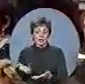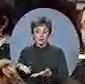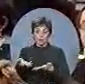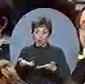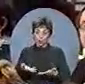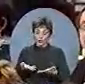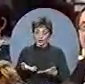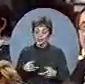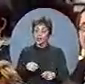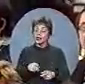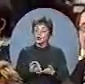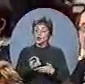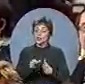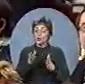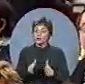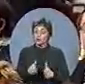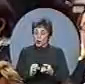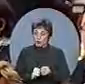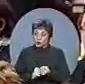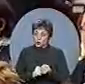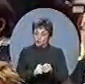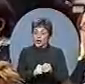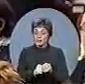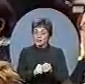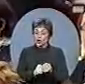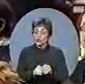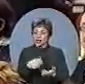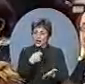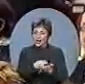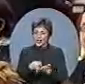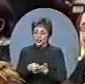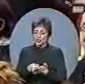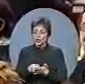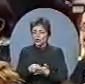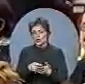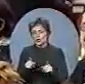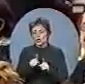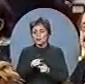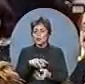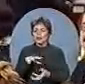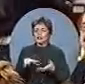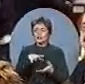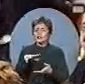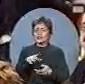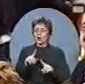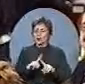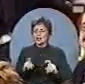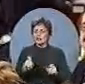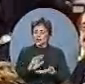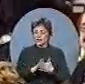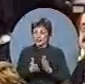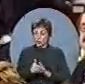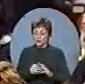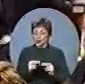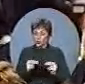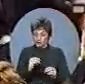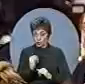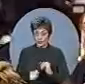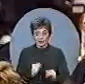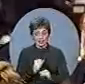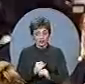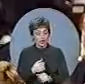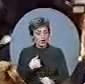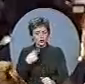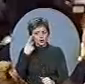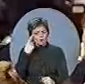would subsidize the purchase of credits by industry internationally. Mr. Speaker, we don't think that's a responsible environmental